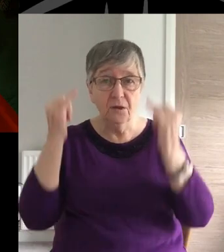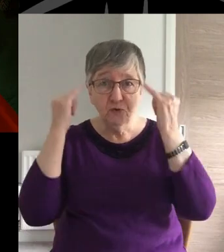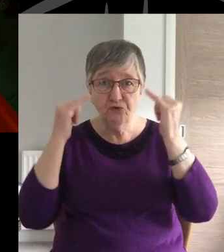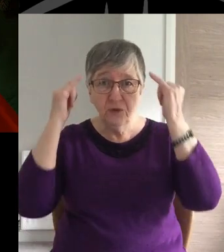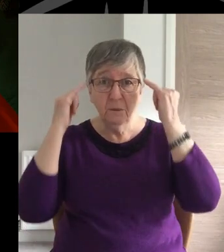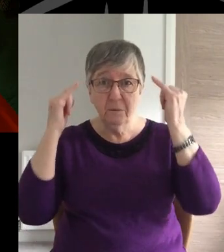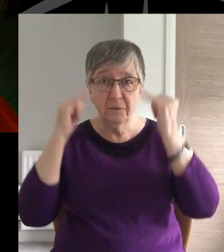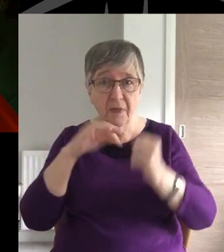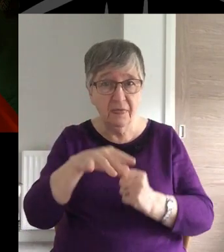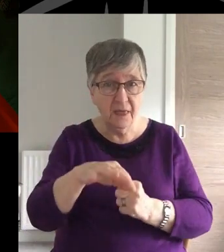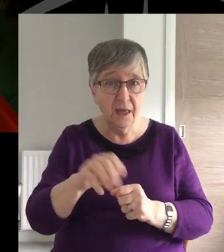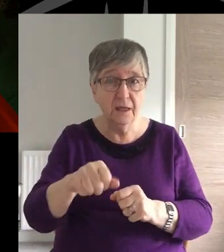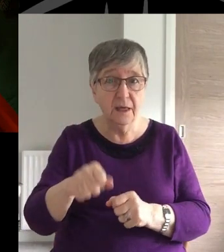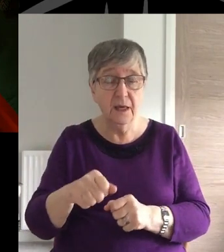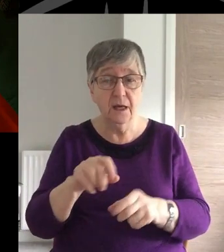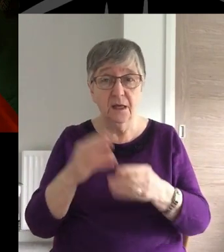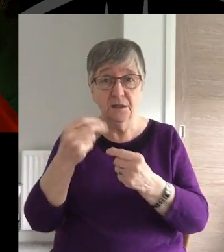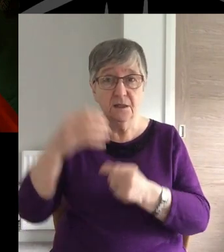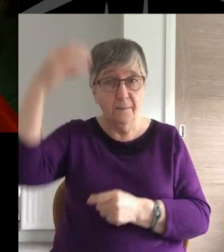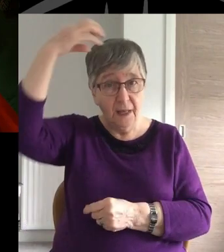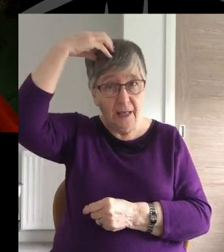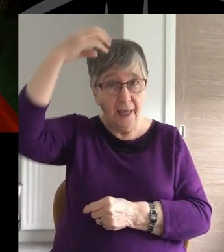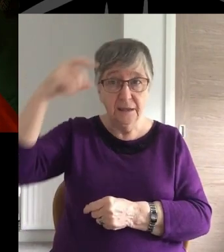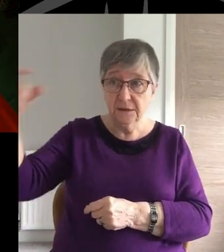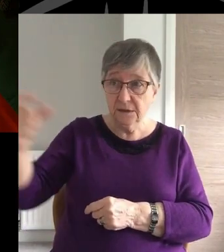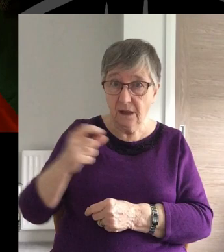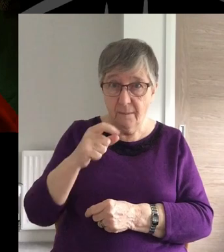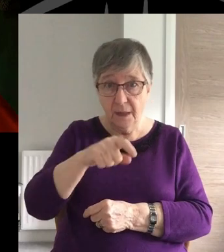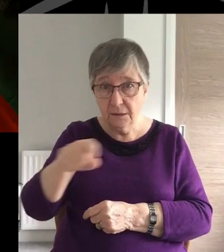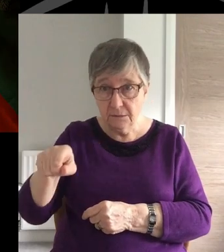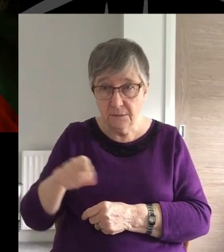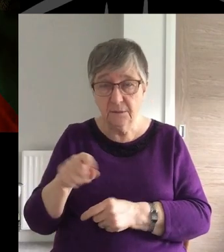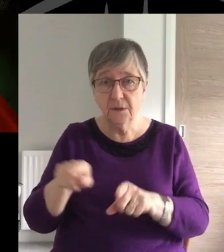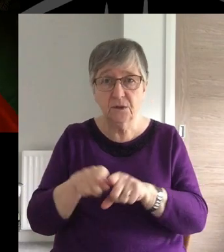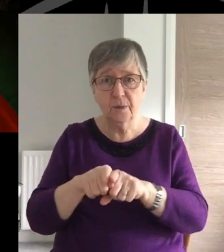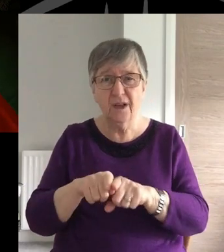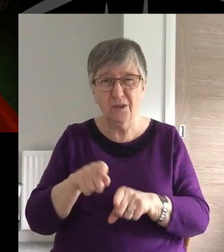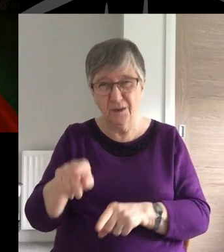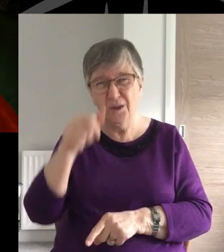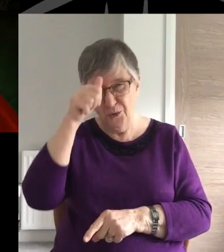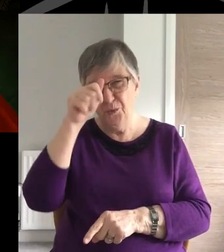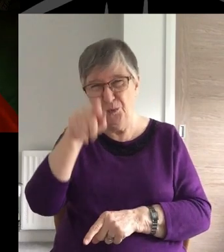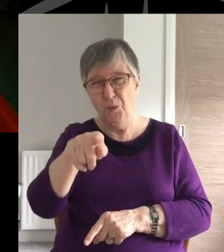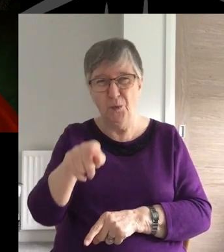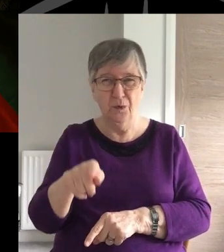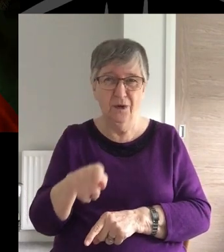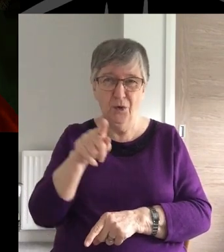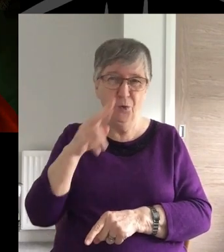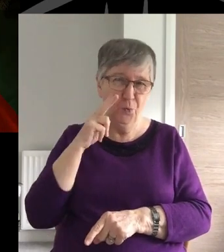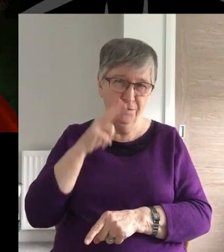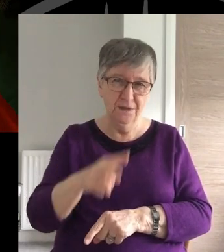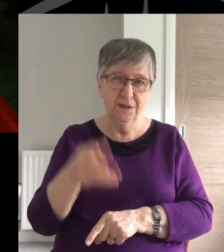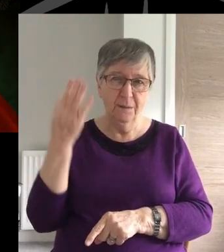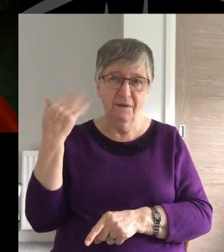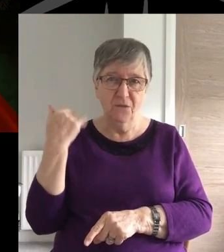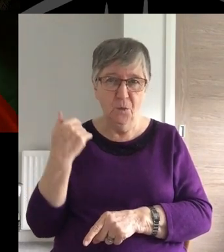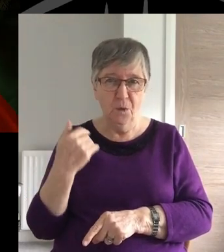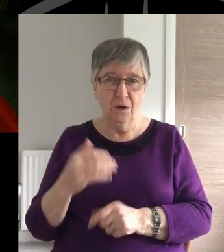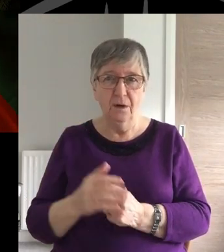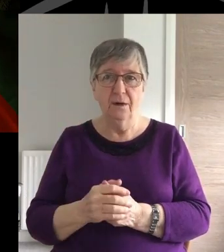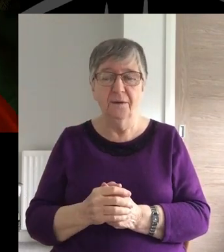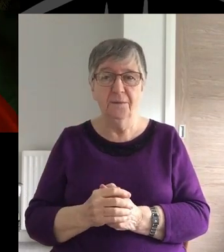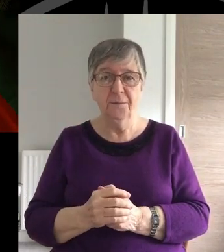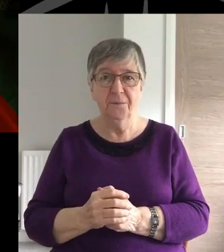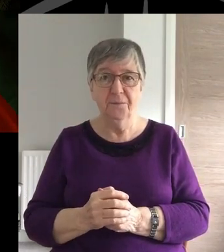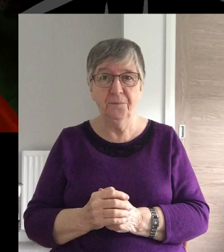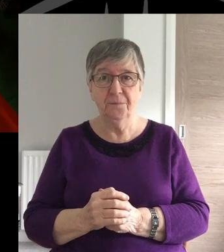maybe sheep over there. Yeah, so there's some kings going to come, and well, you get the, you know who's there. You get the